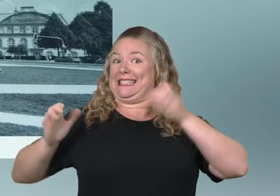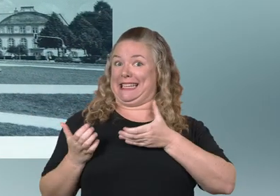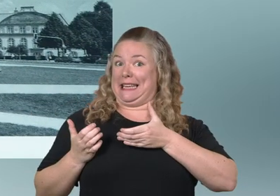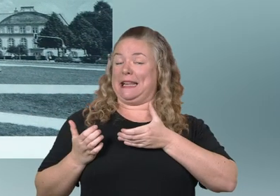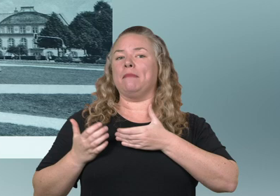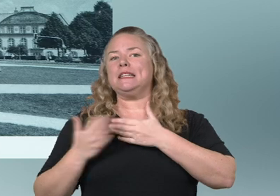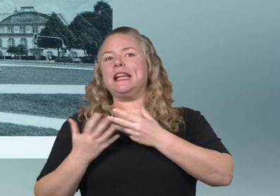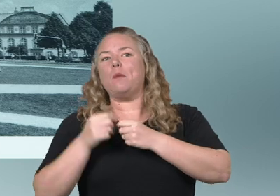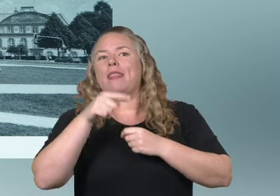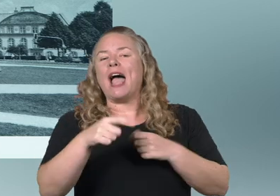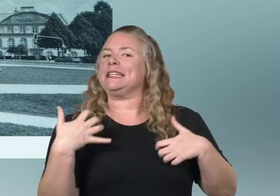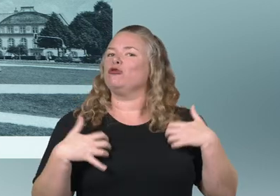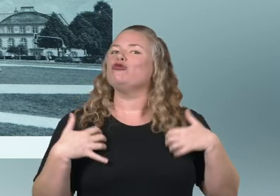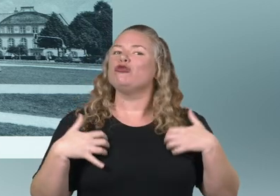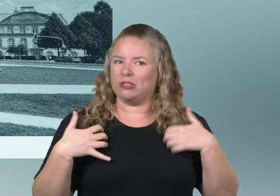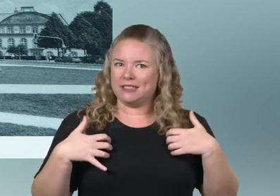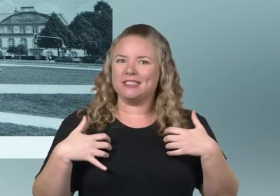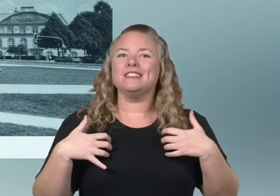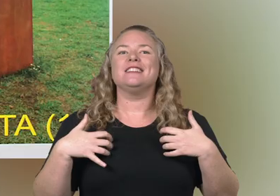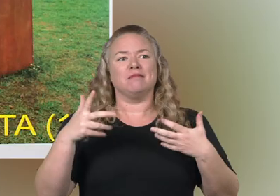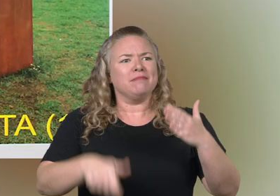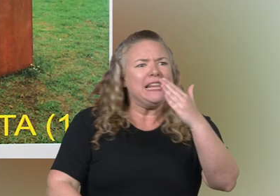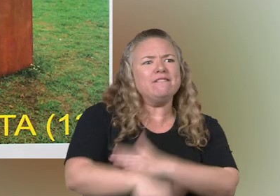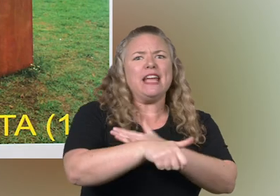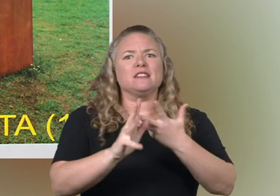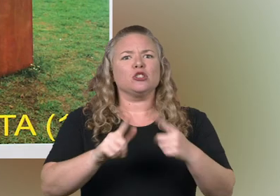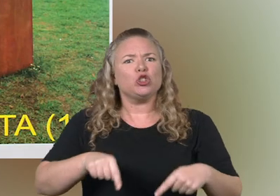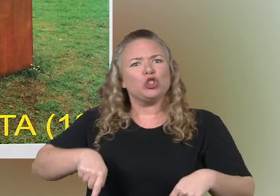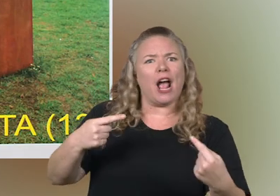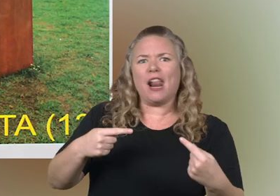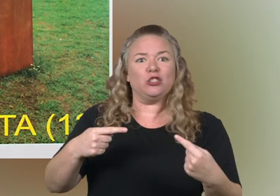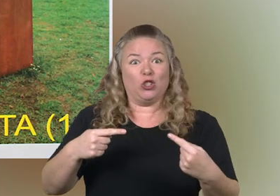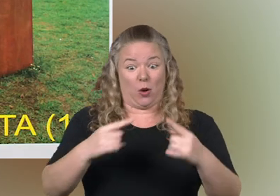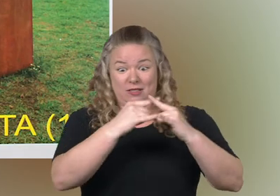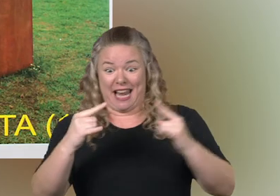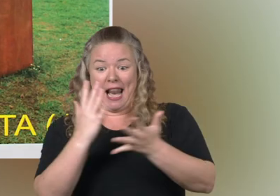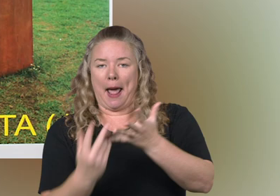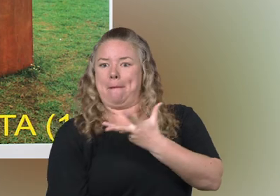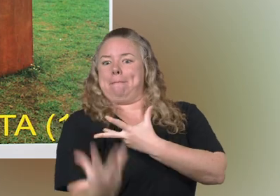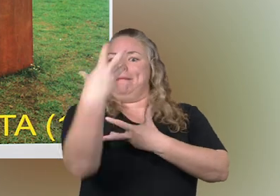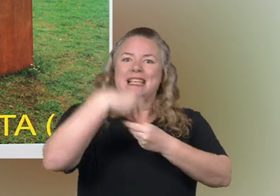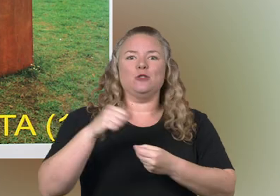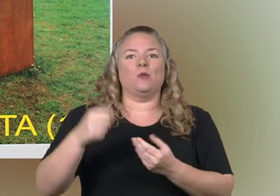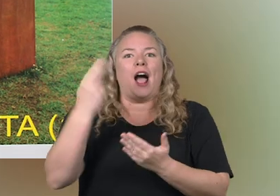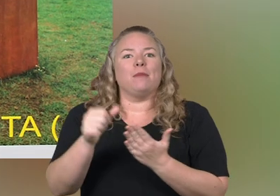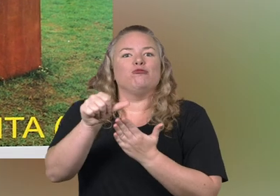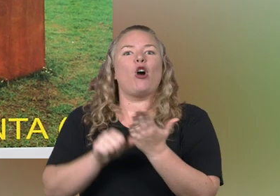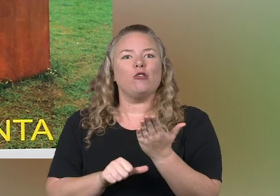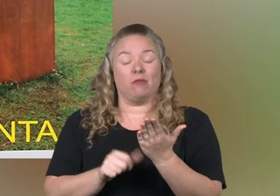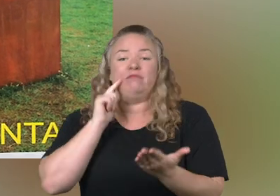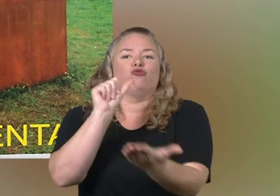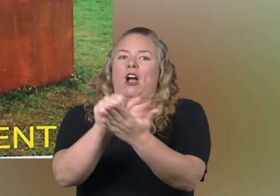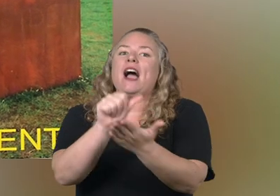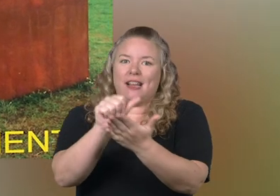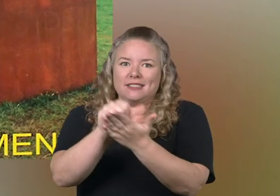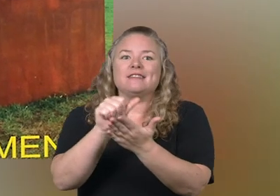with by the curatorial team, that it was, rather than evicted or challenged, it was absorbed into the